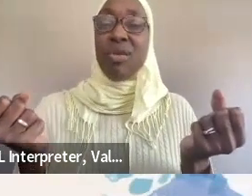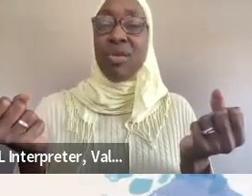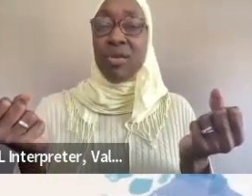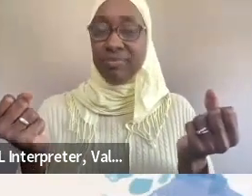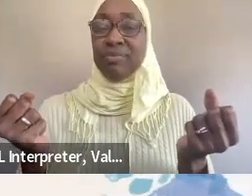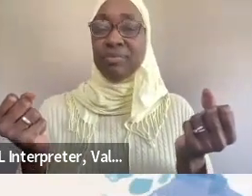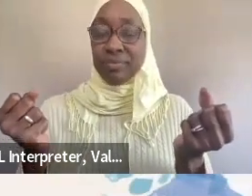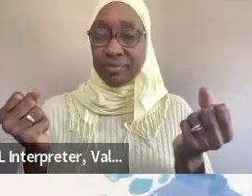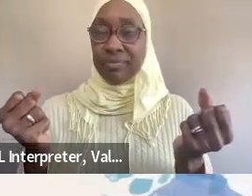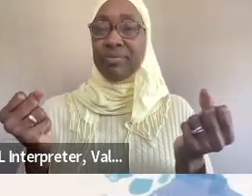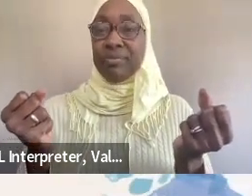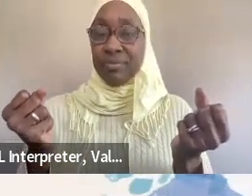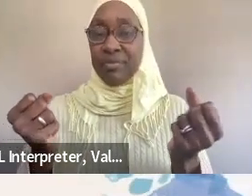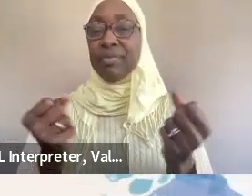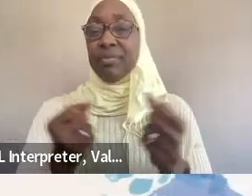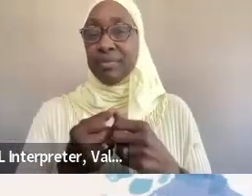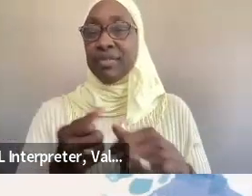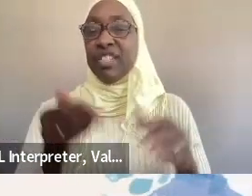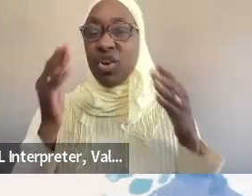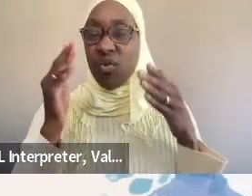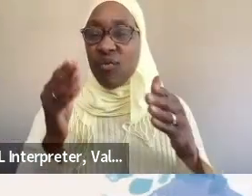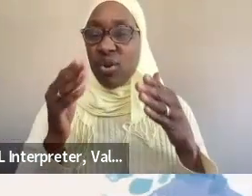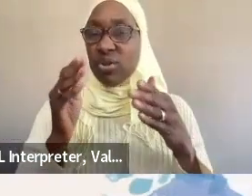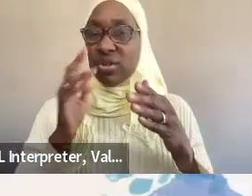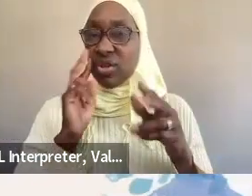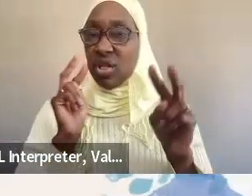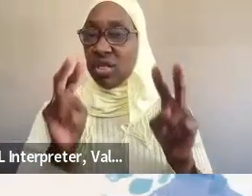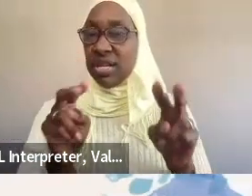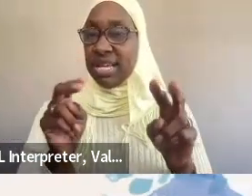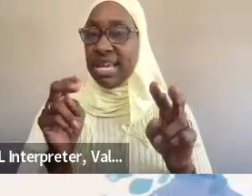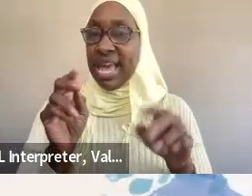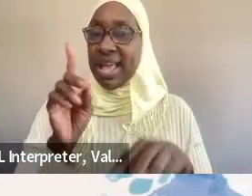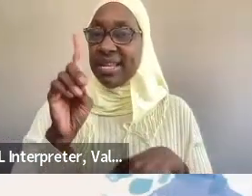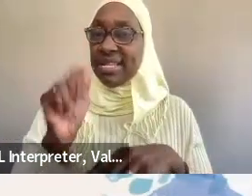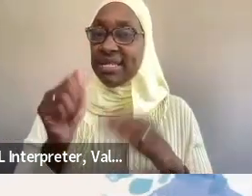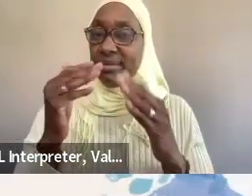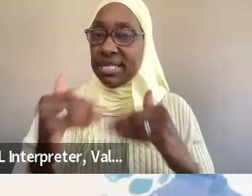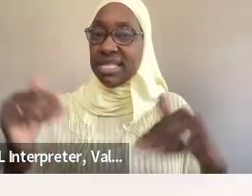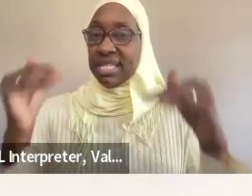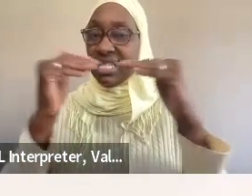to looking at disability justice in the field of public health.